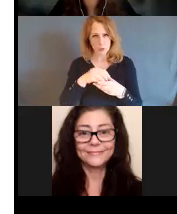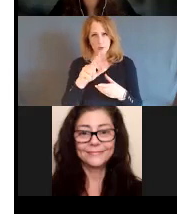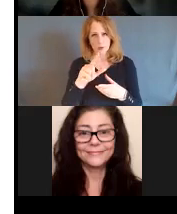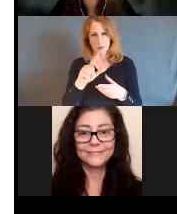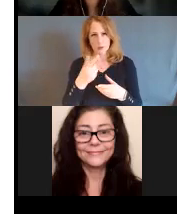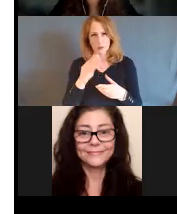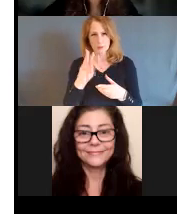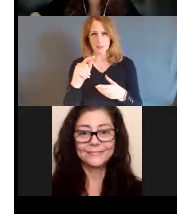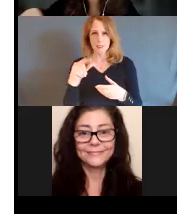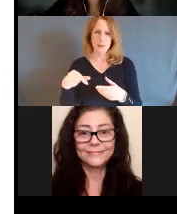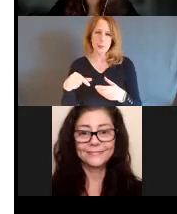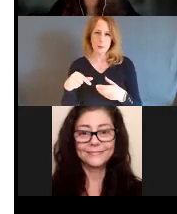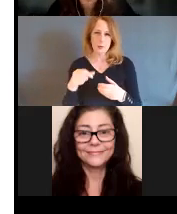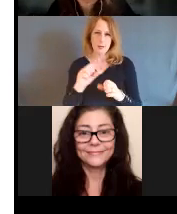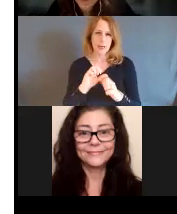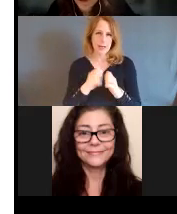need to be ready.